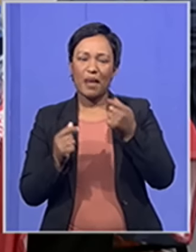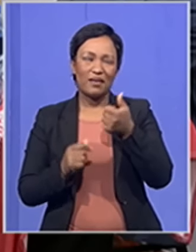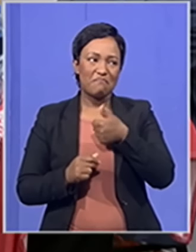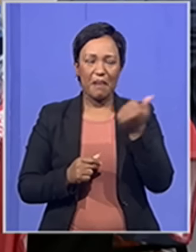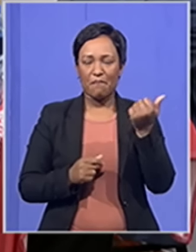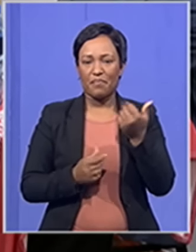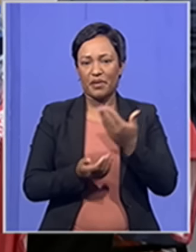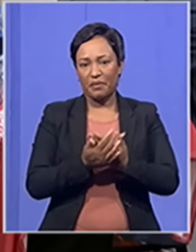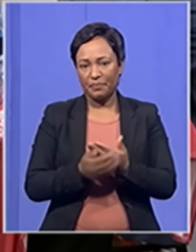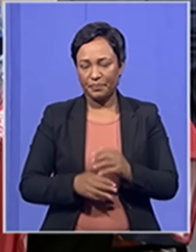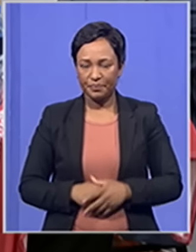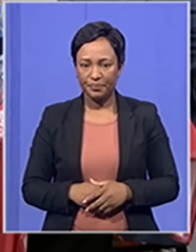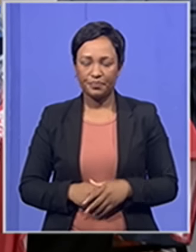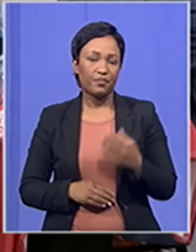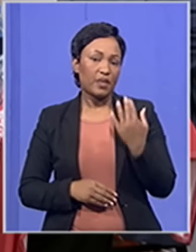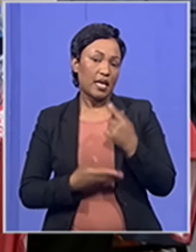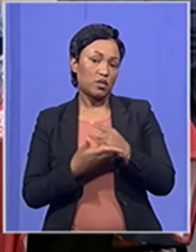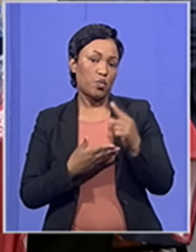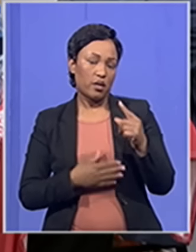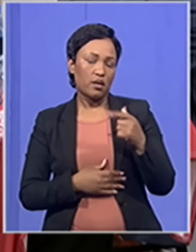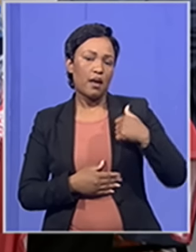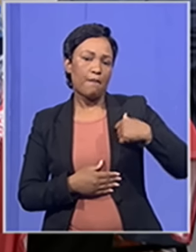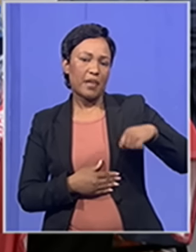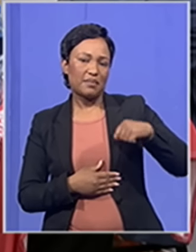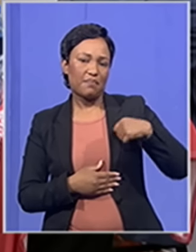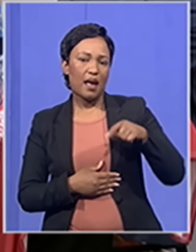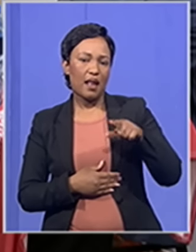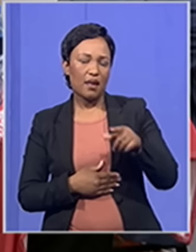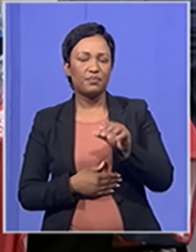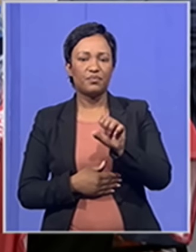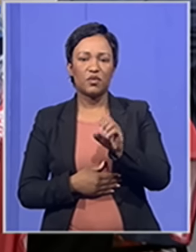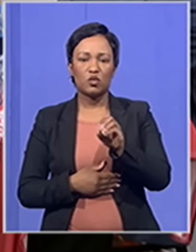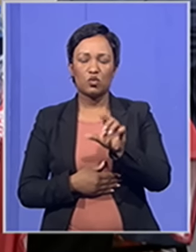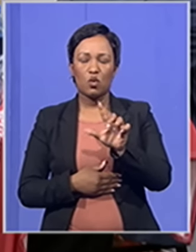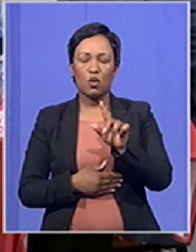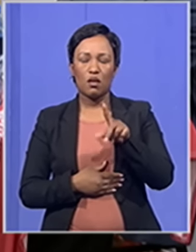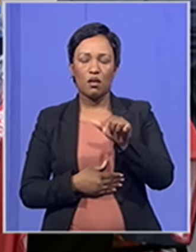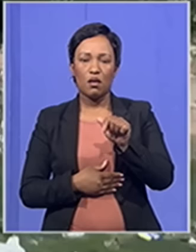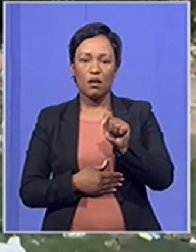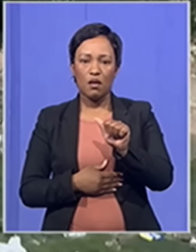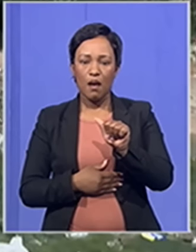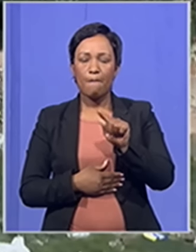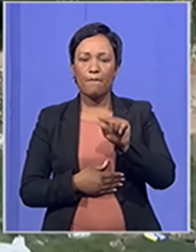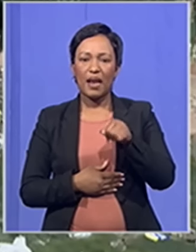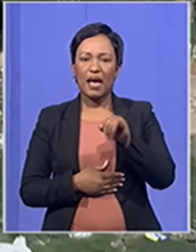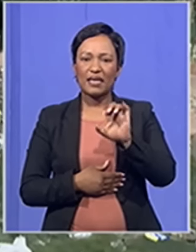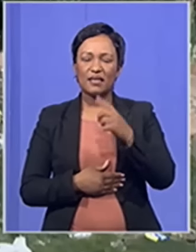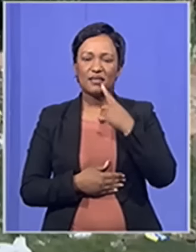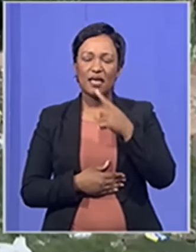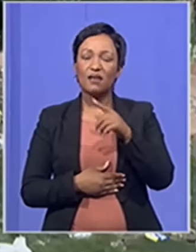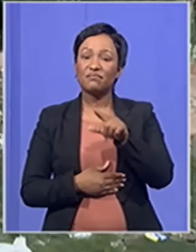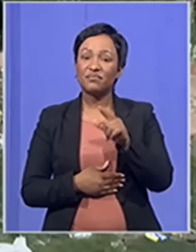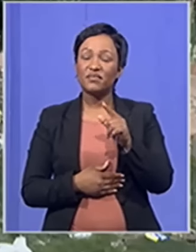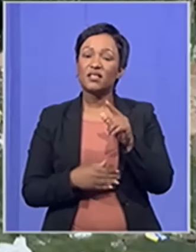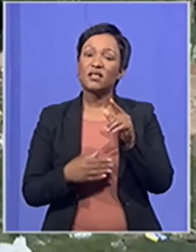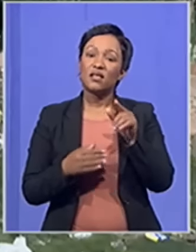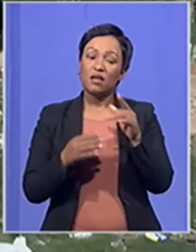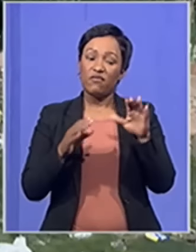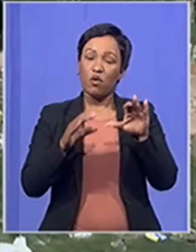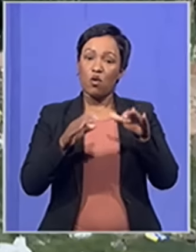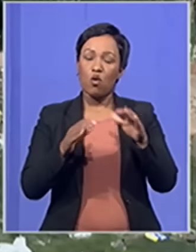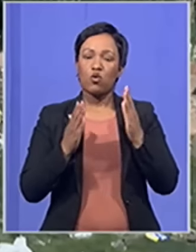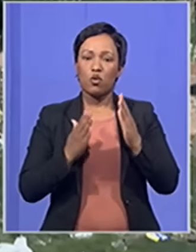e fetileng masepala wa Solplaiki o se holotse ka matla ke komishene ya ditokelo tsa botho ka maemo a sa thabising phanong ya ditshebeletso